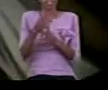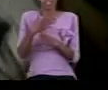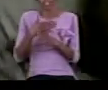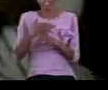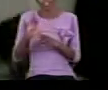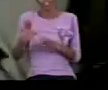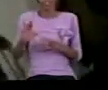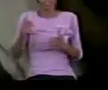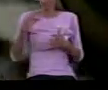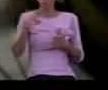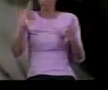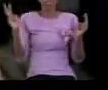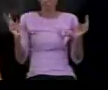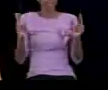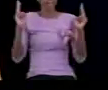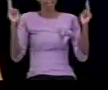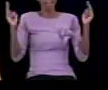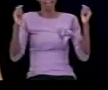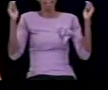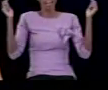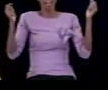away.